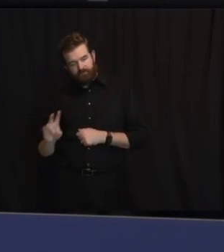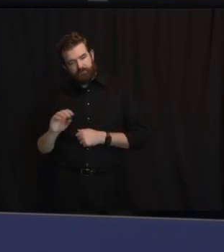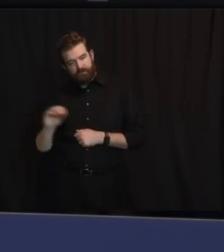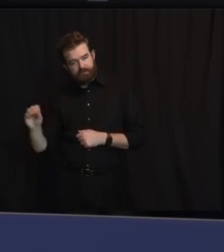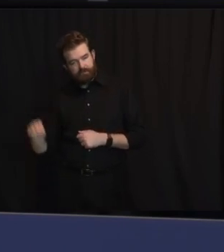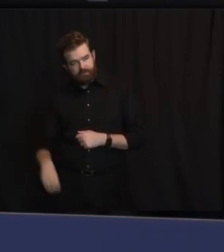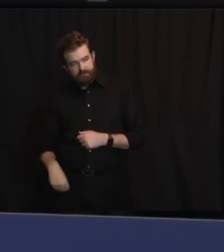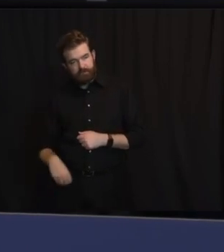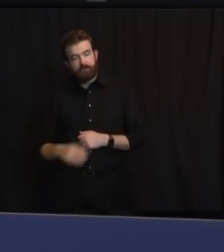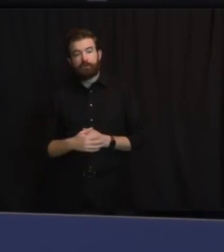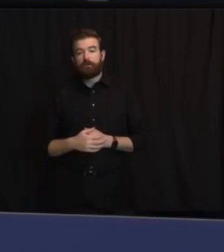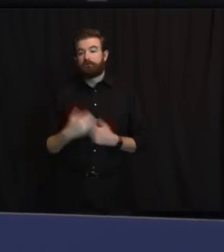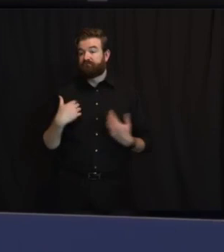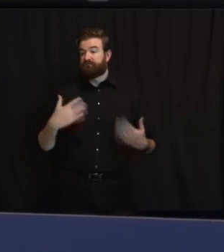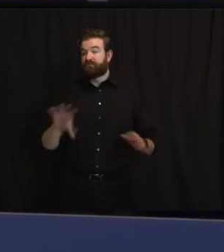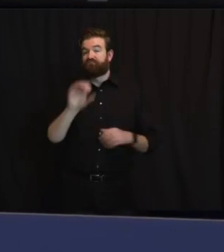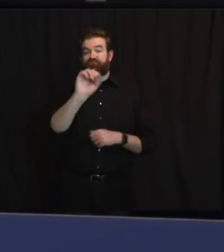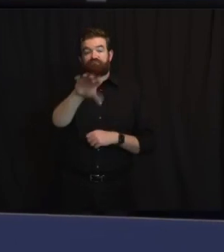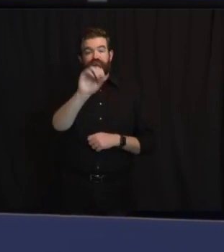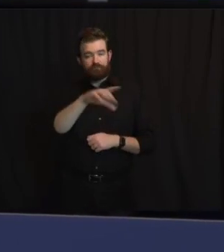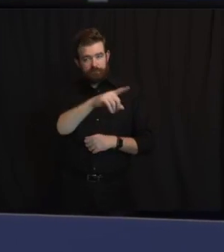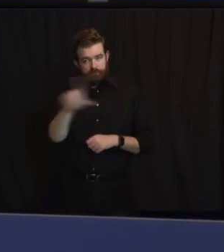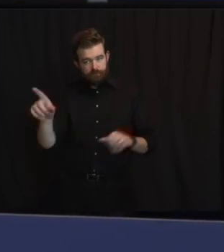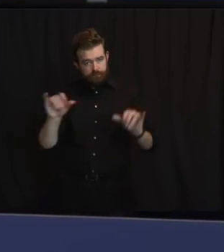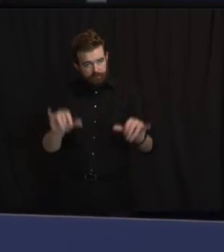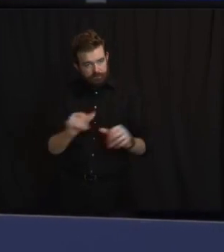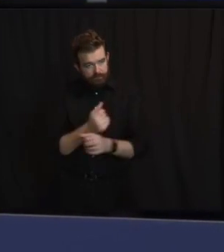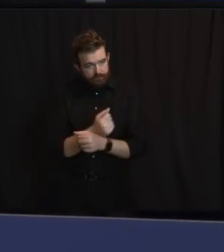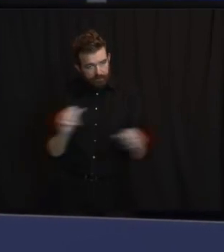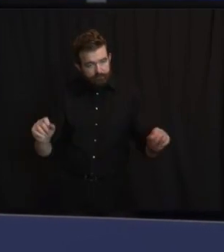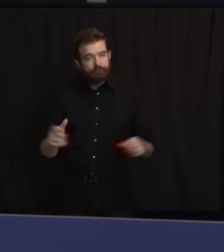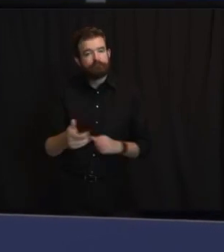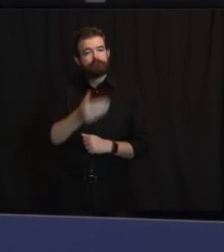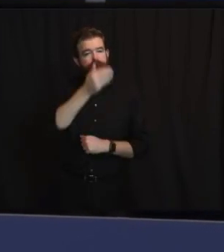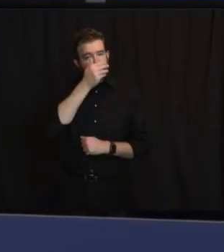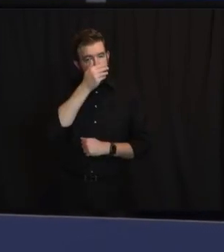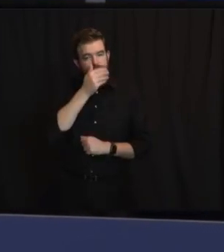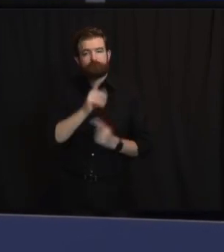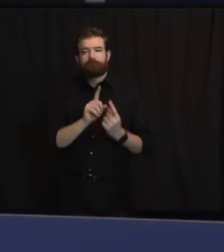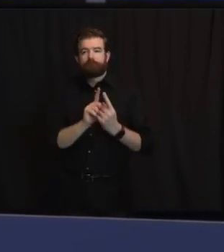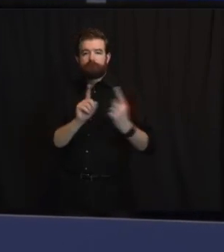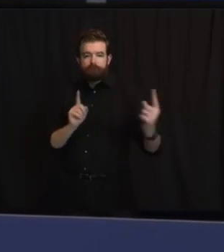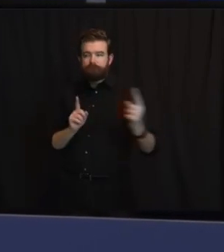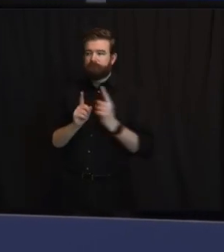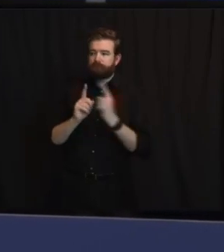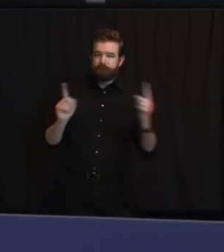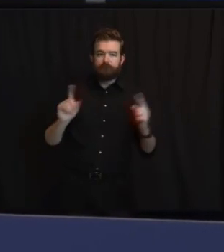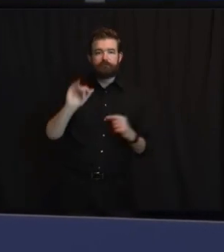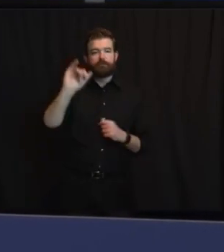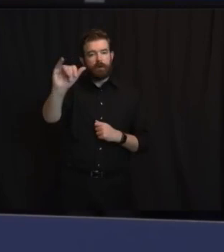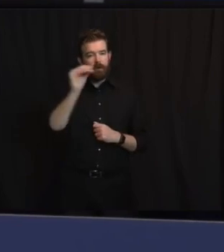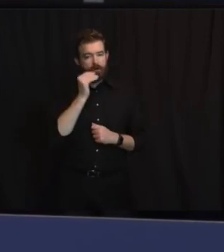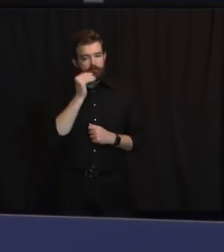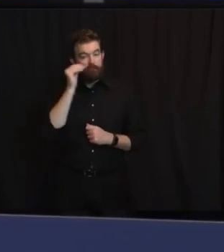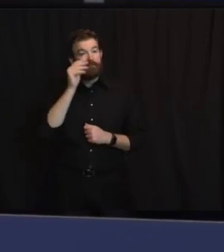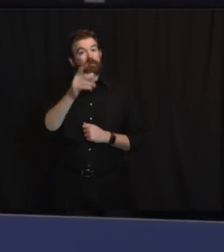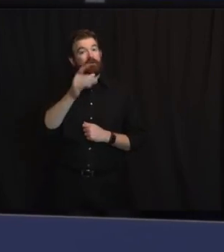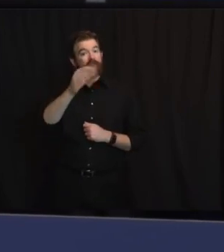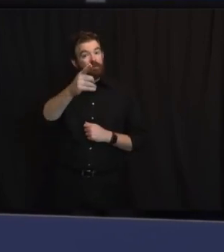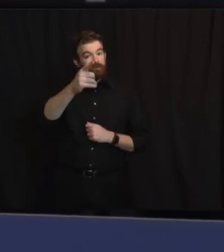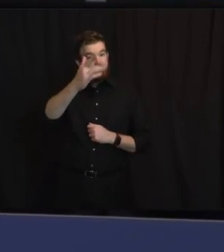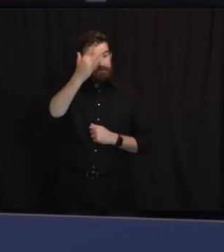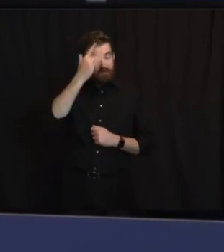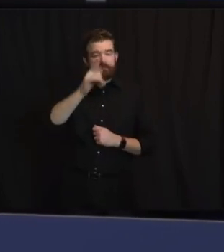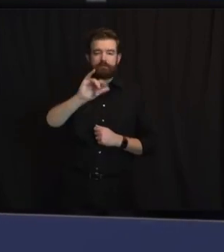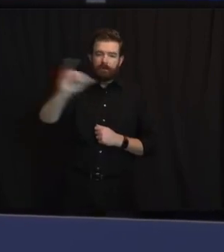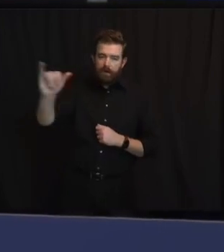report. Please continue to stay safe, mask up, physically distance, stay home when you're sick, get tested, and let's get